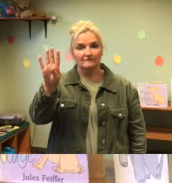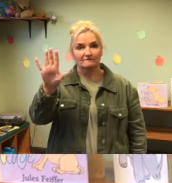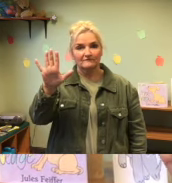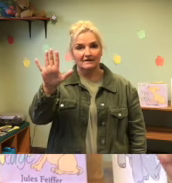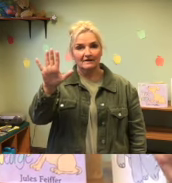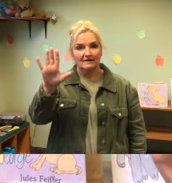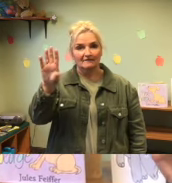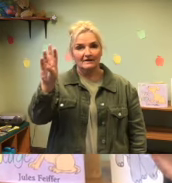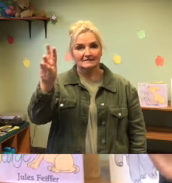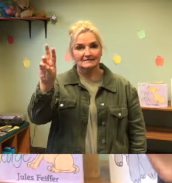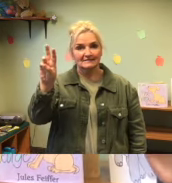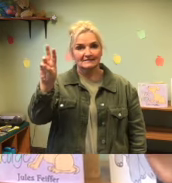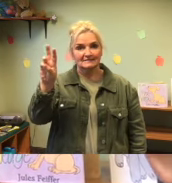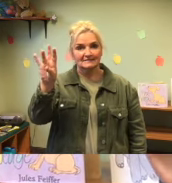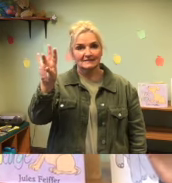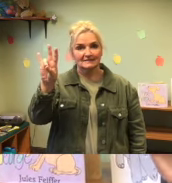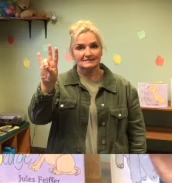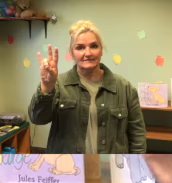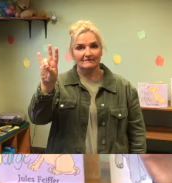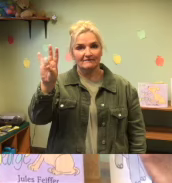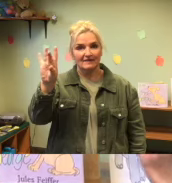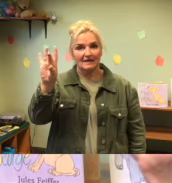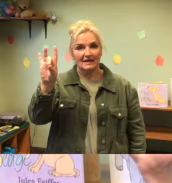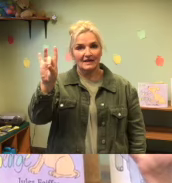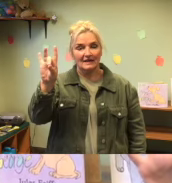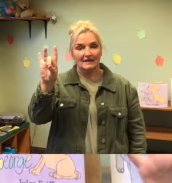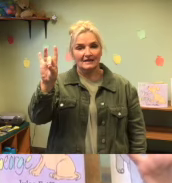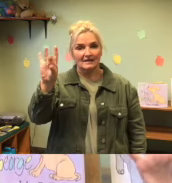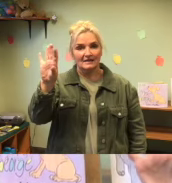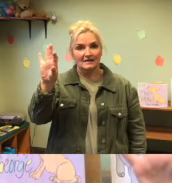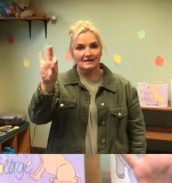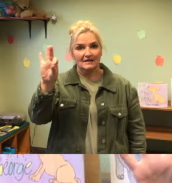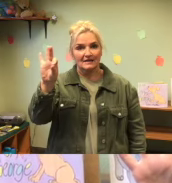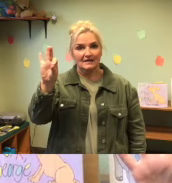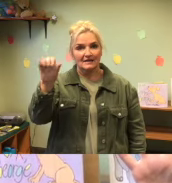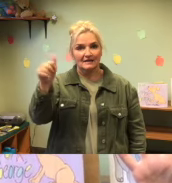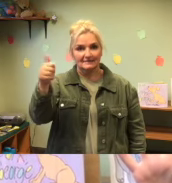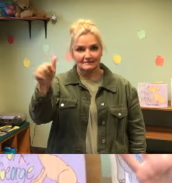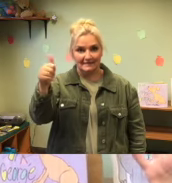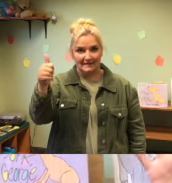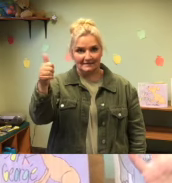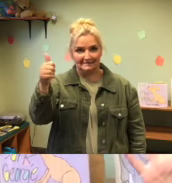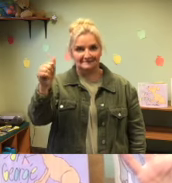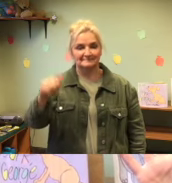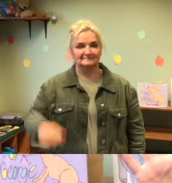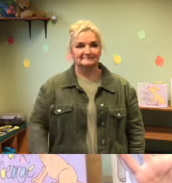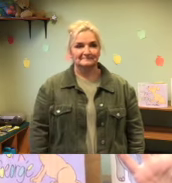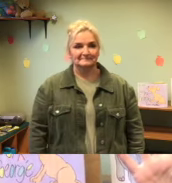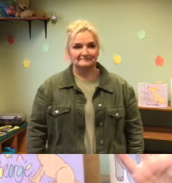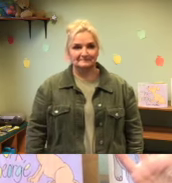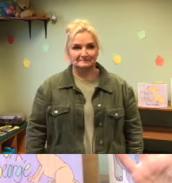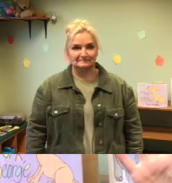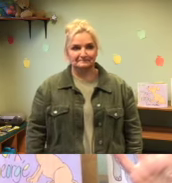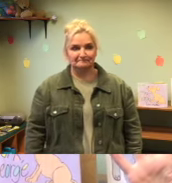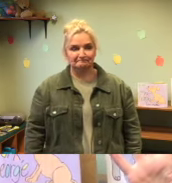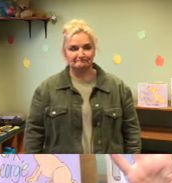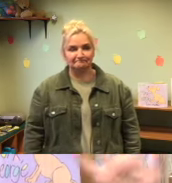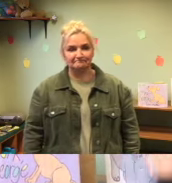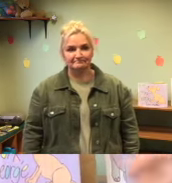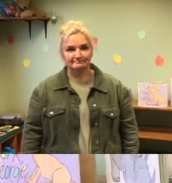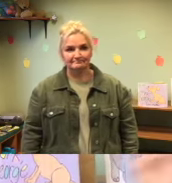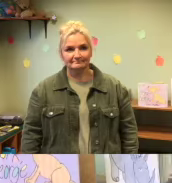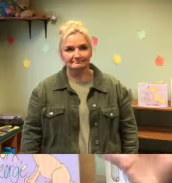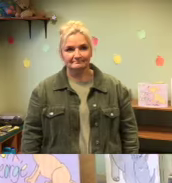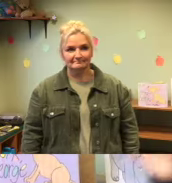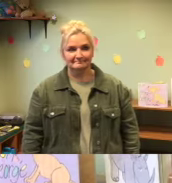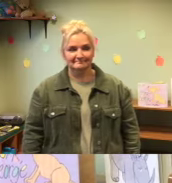4, 5, 6, 7, 8, 9, 10. What are we going to do now?